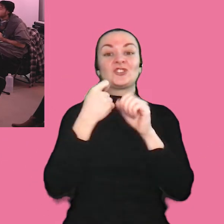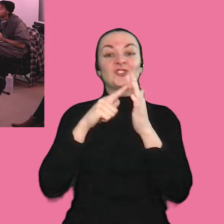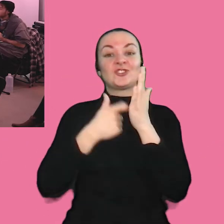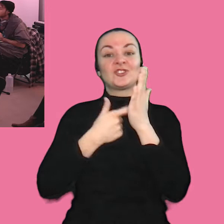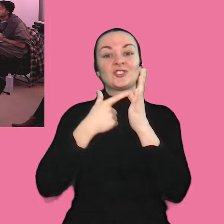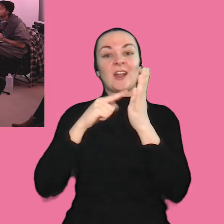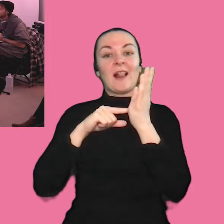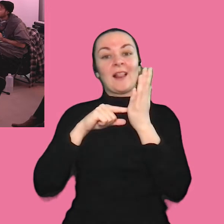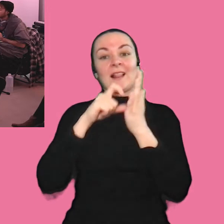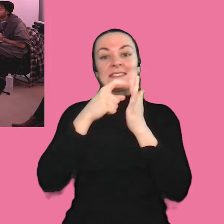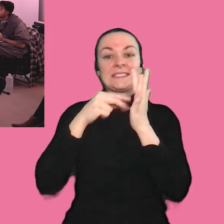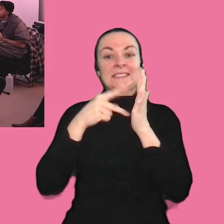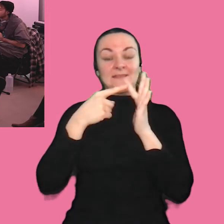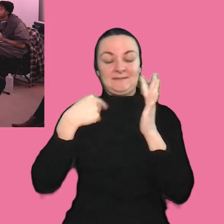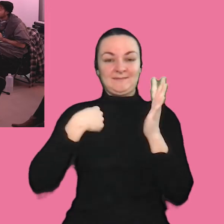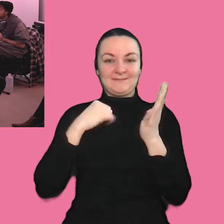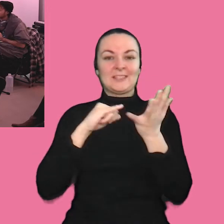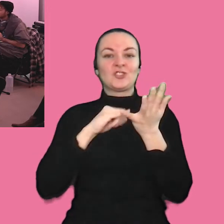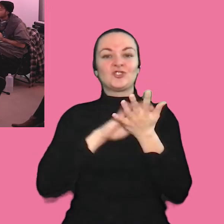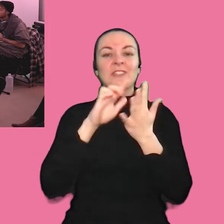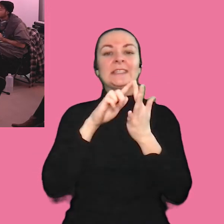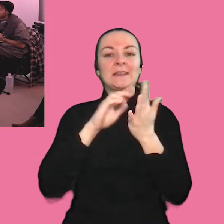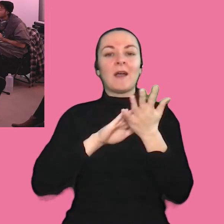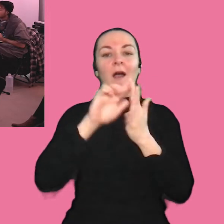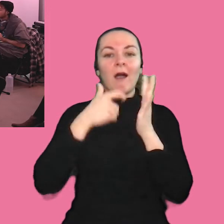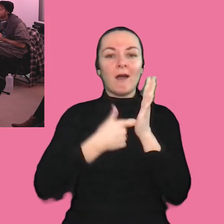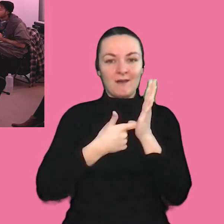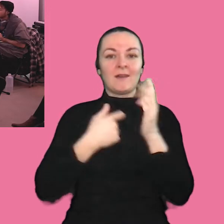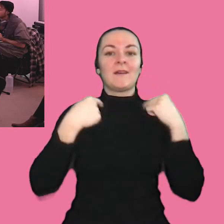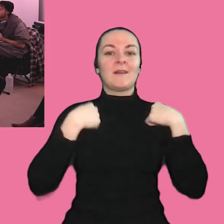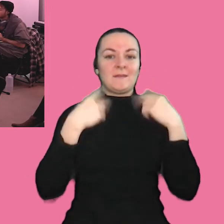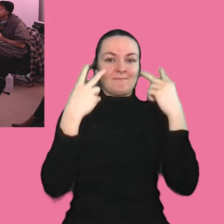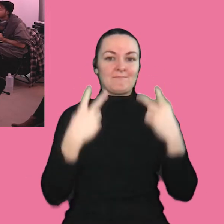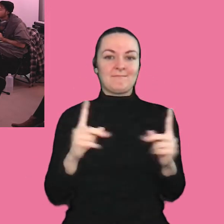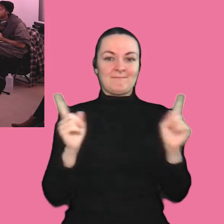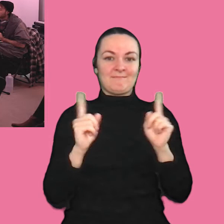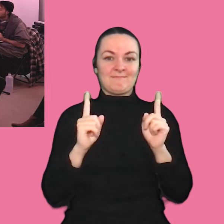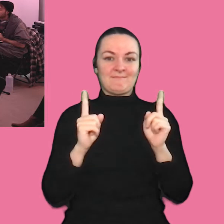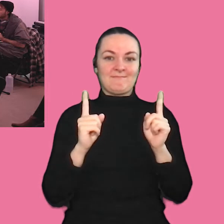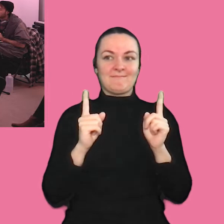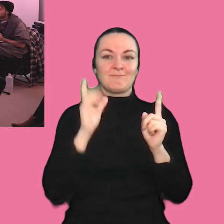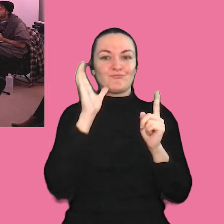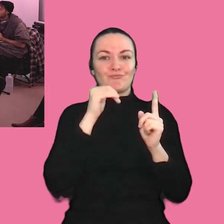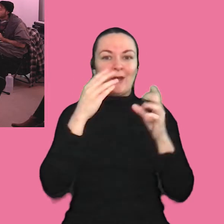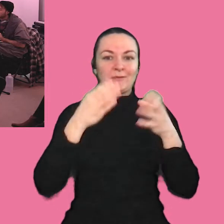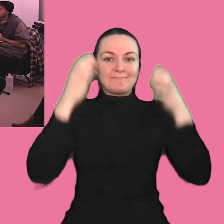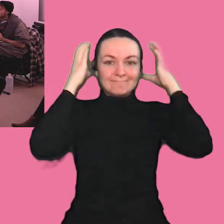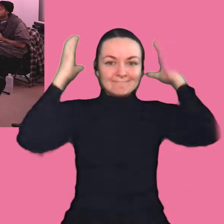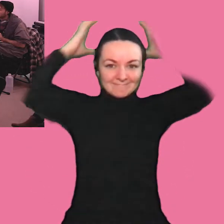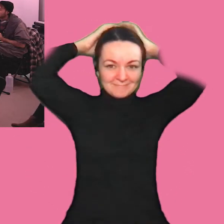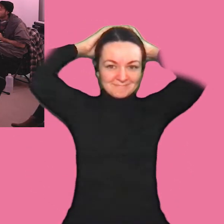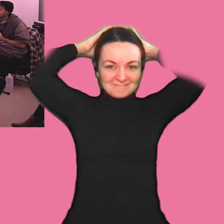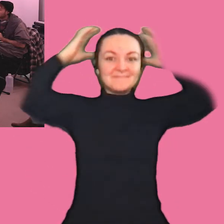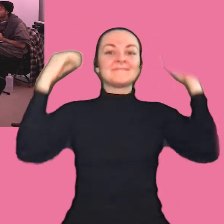Hello, I'm Geraldine. I use she, her pronouns. Visual description, I'm wearing